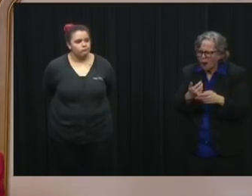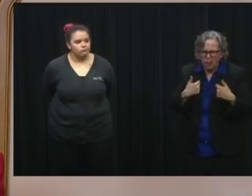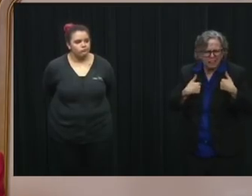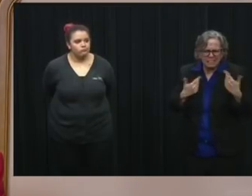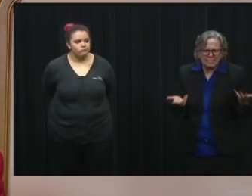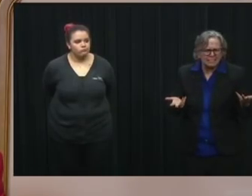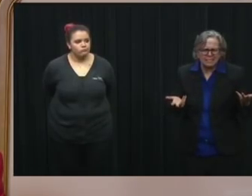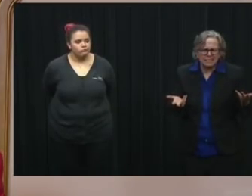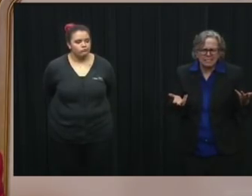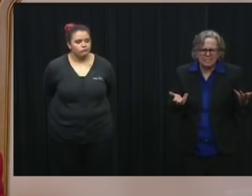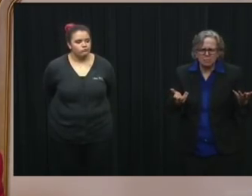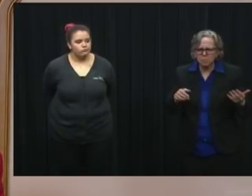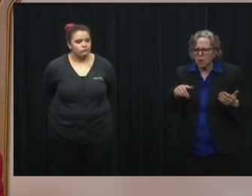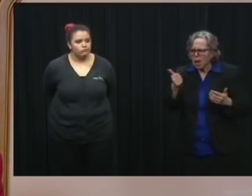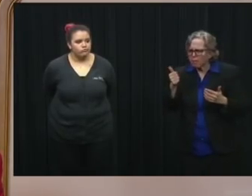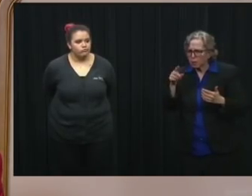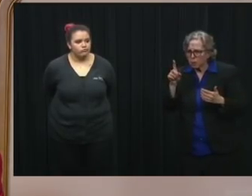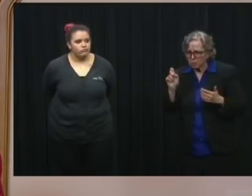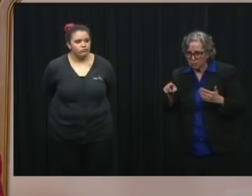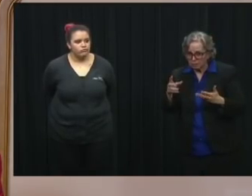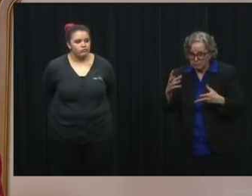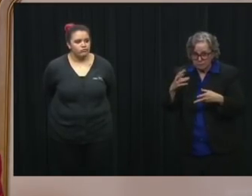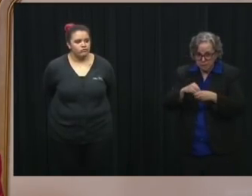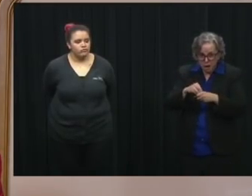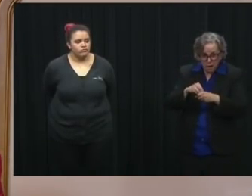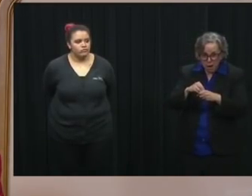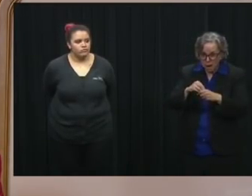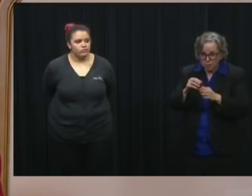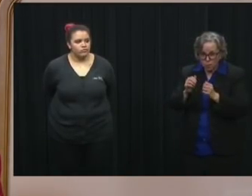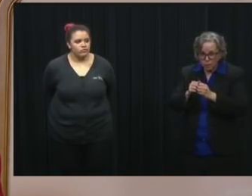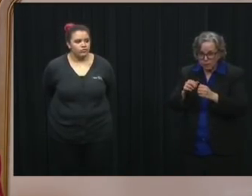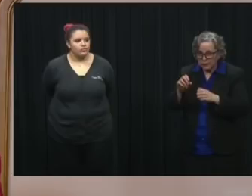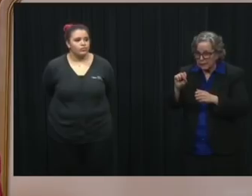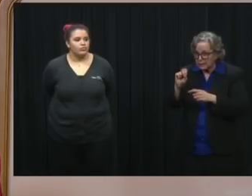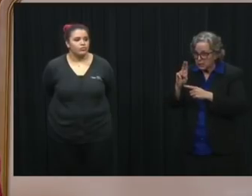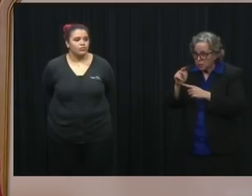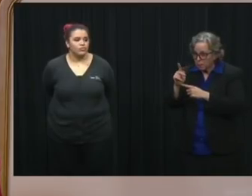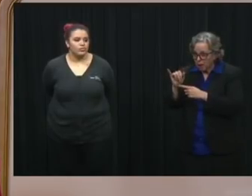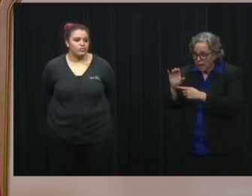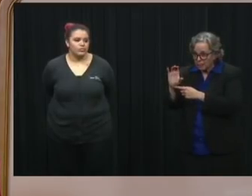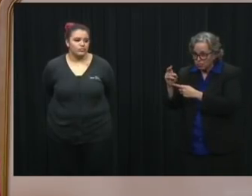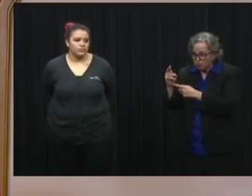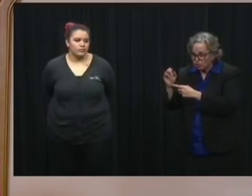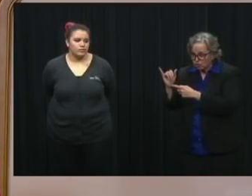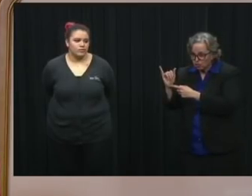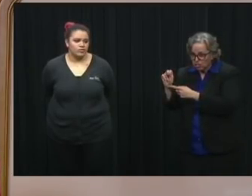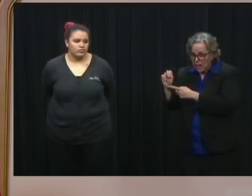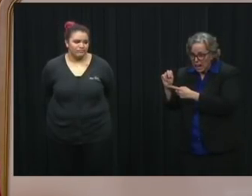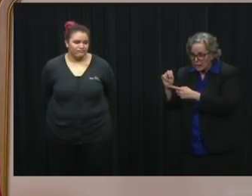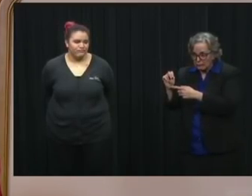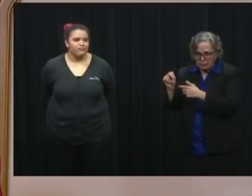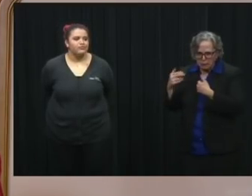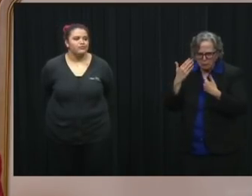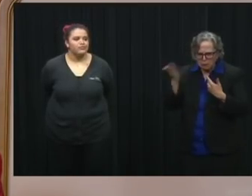the chain that leads into that business? So we basically followed